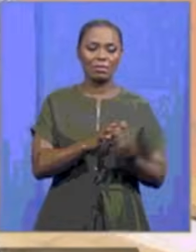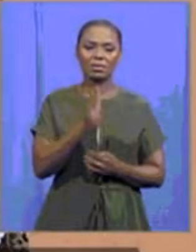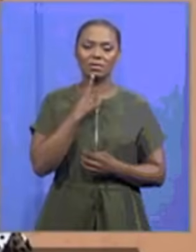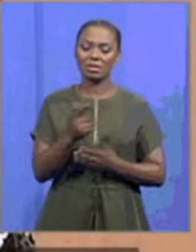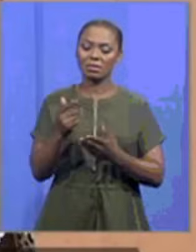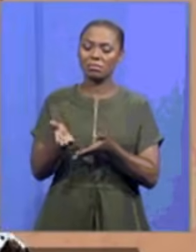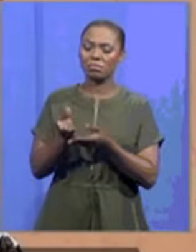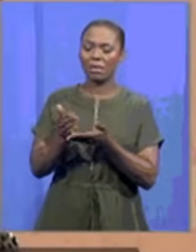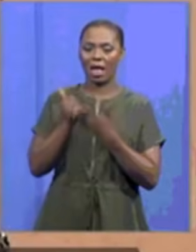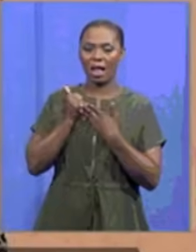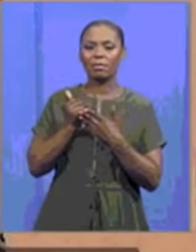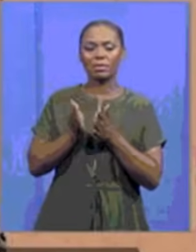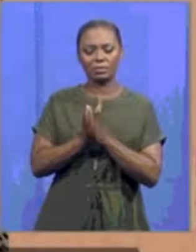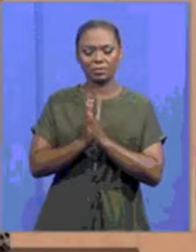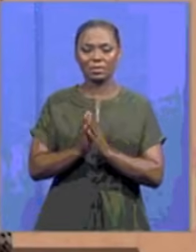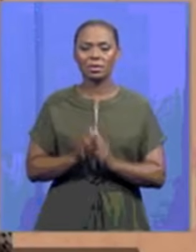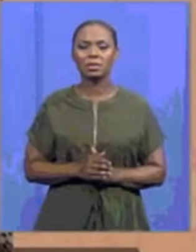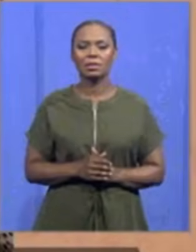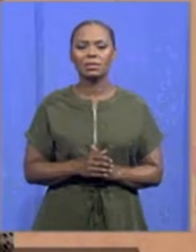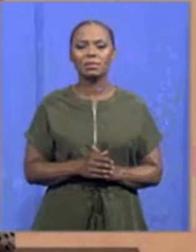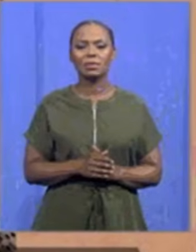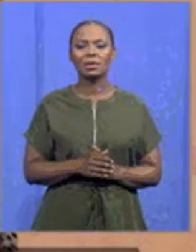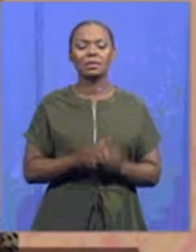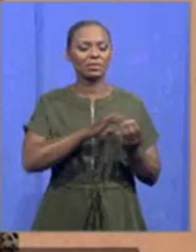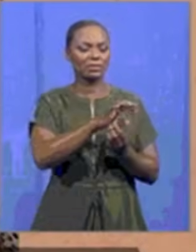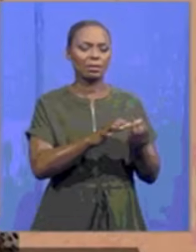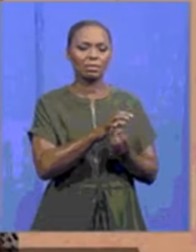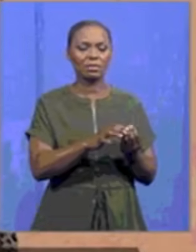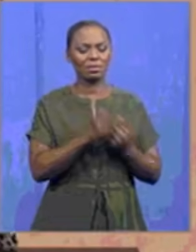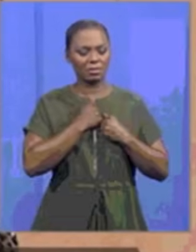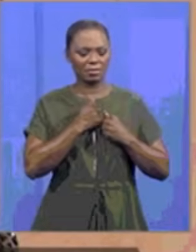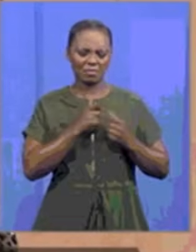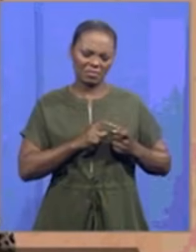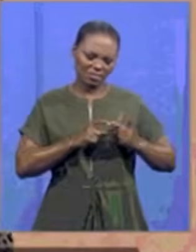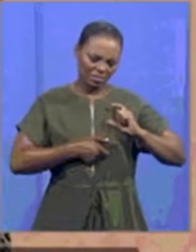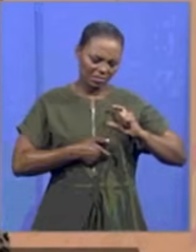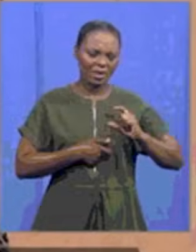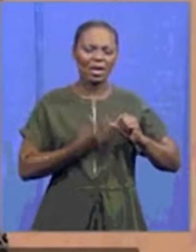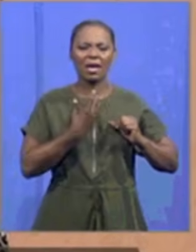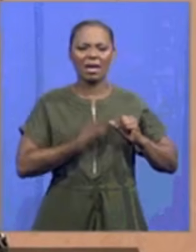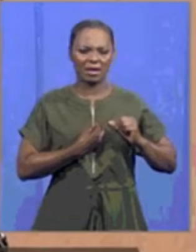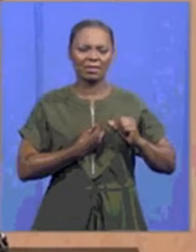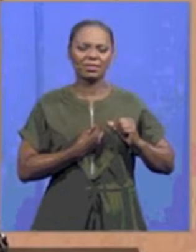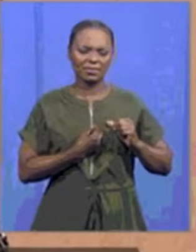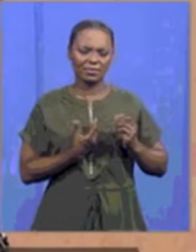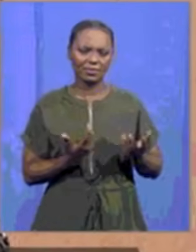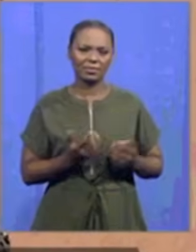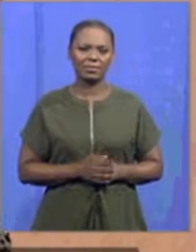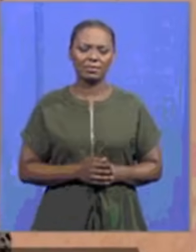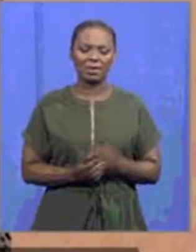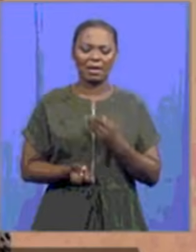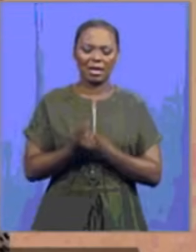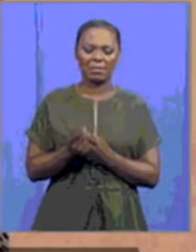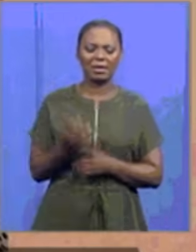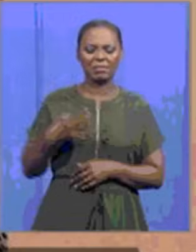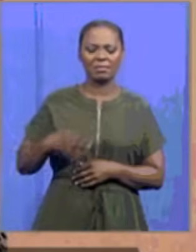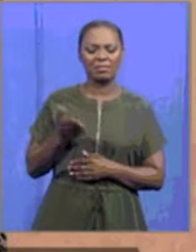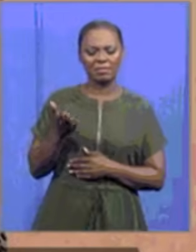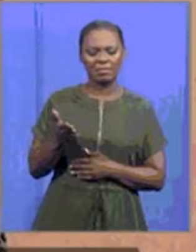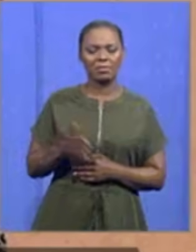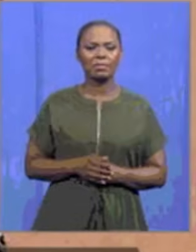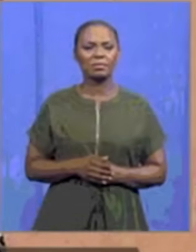thušwe. Siwumndeni asiphathekanga kahle. O re rena bjale ka lapa re kwele bohloko ka se se tlhagetšego Nthabiseng re